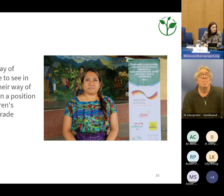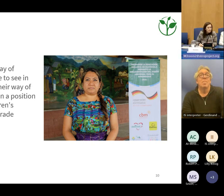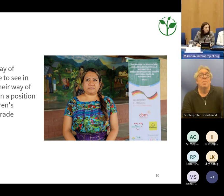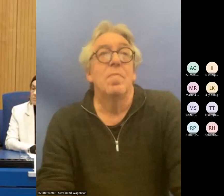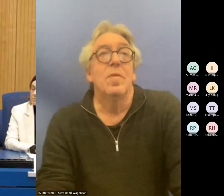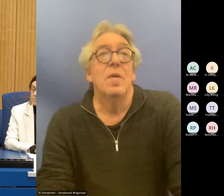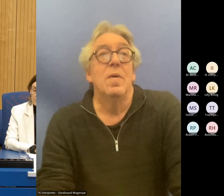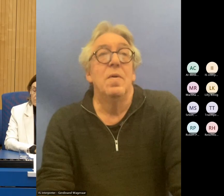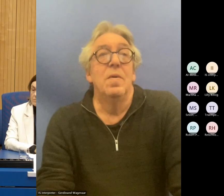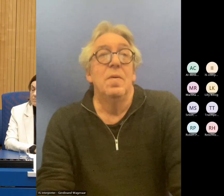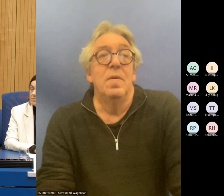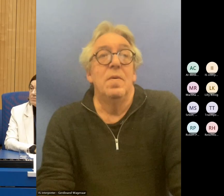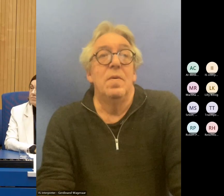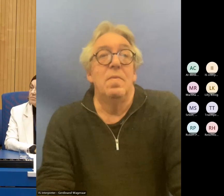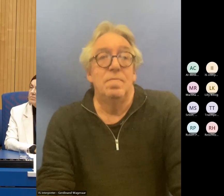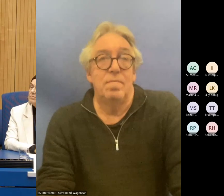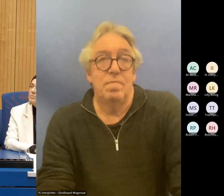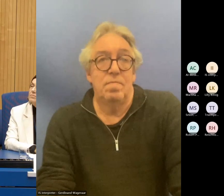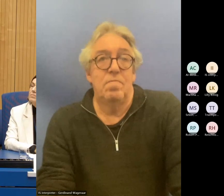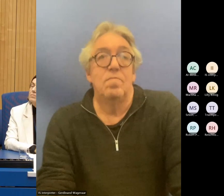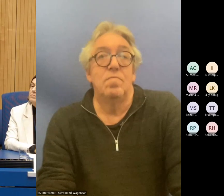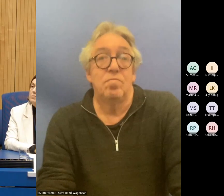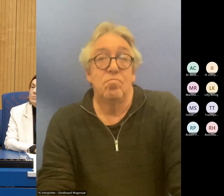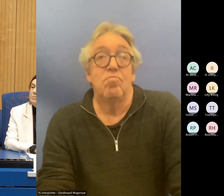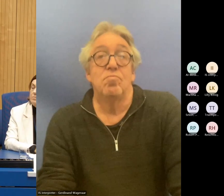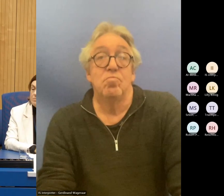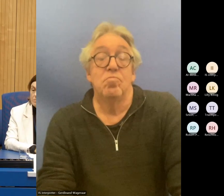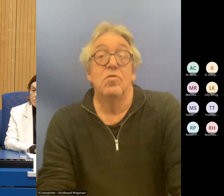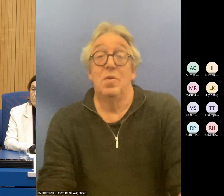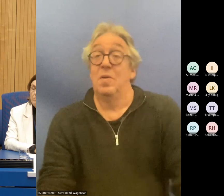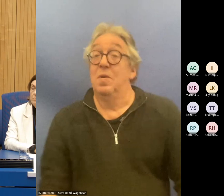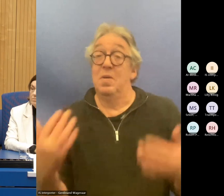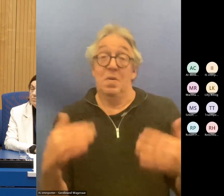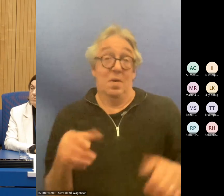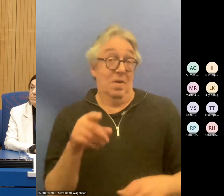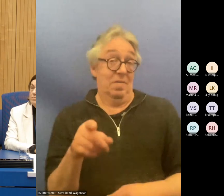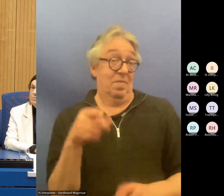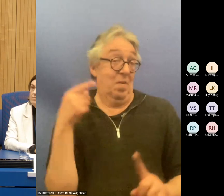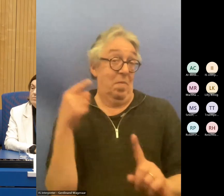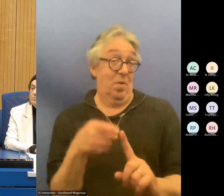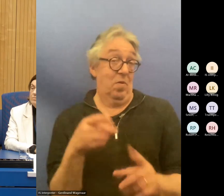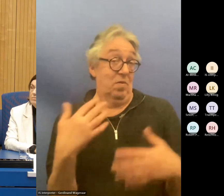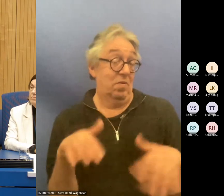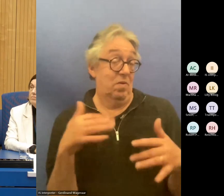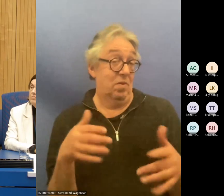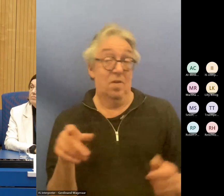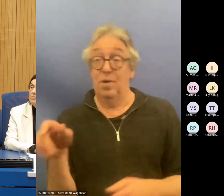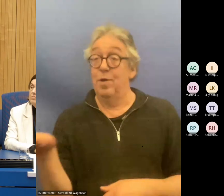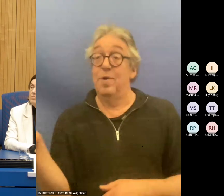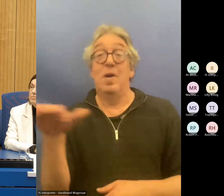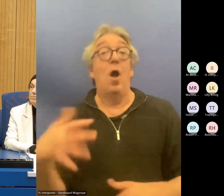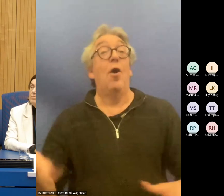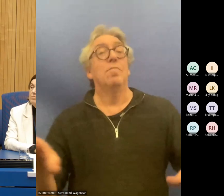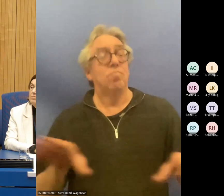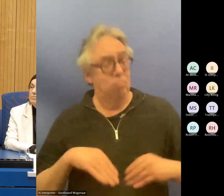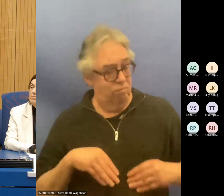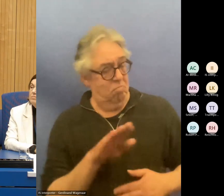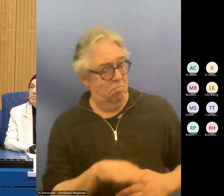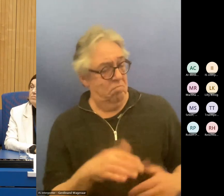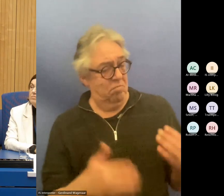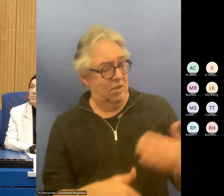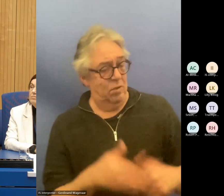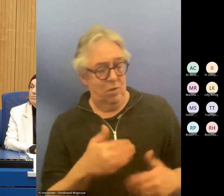A very important factor you mentioned is the acceptance, and really acceptance is a very critical point we have to take into